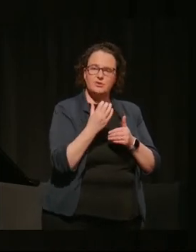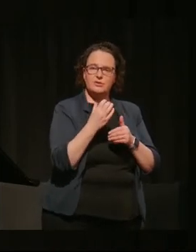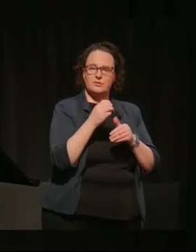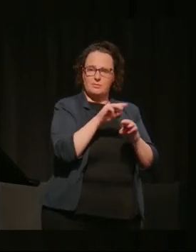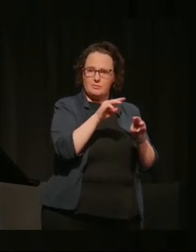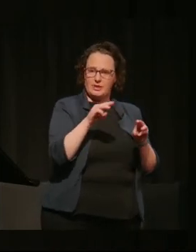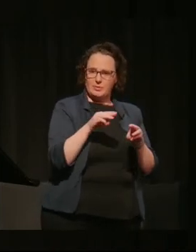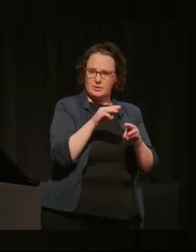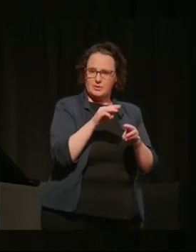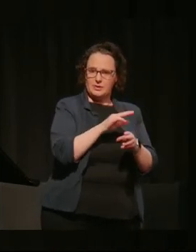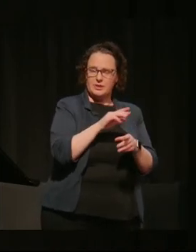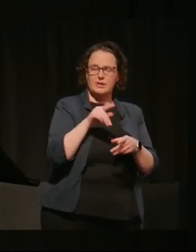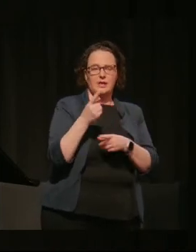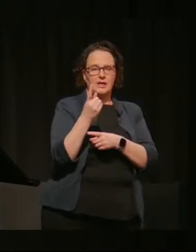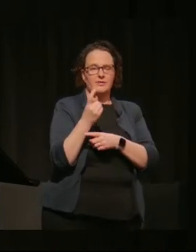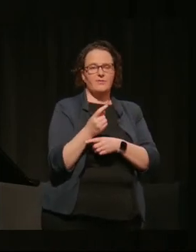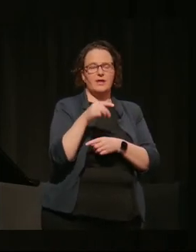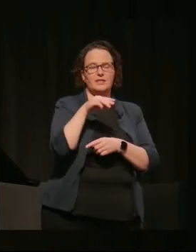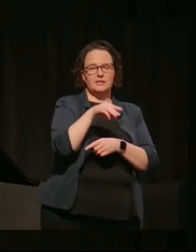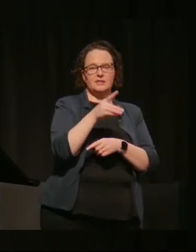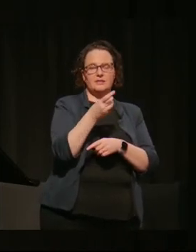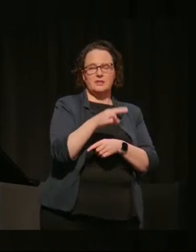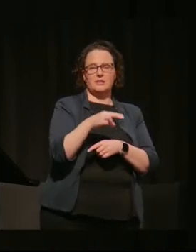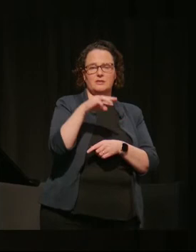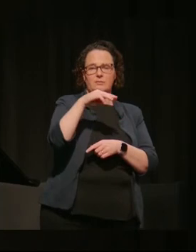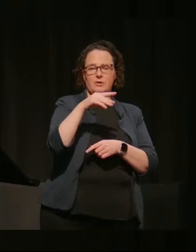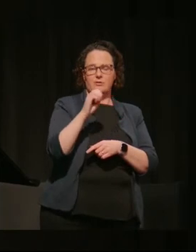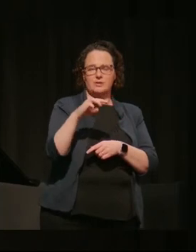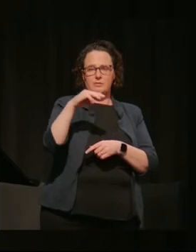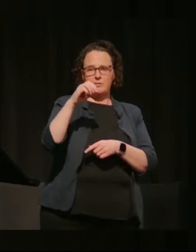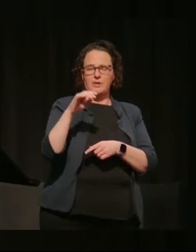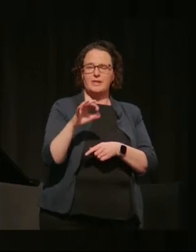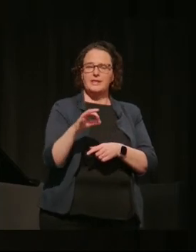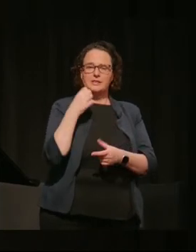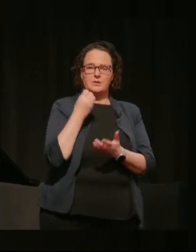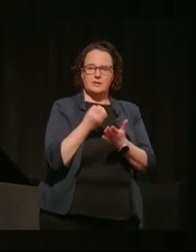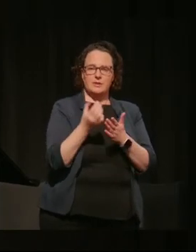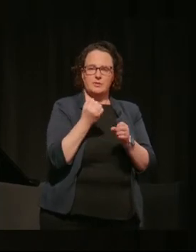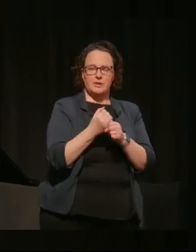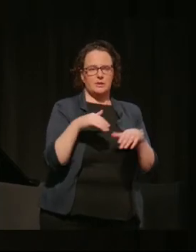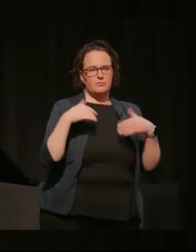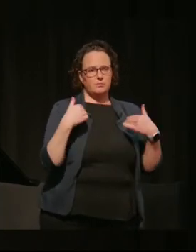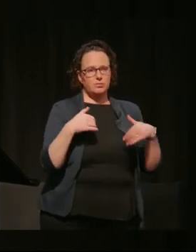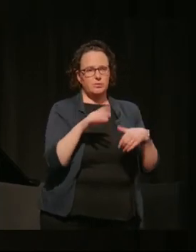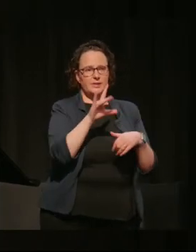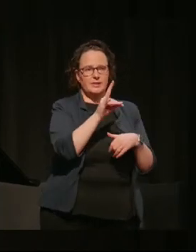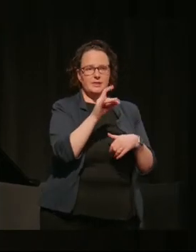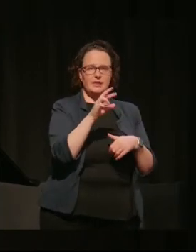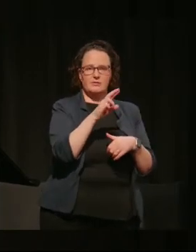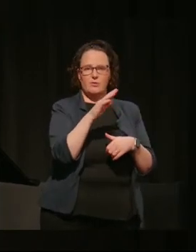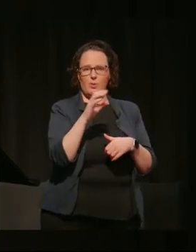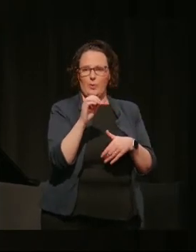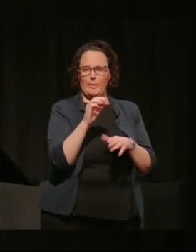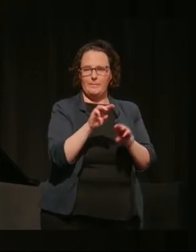Manning, Chancellor of the National University of Ireland, to tell us about these heroic people.